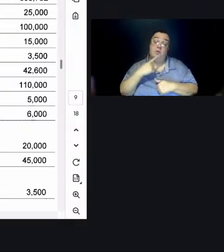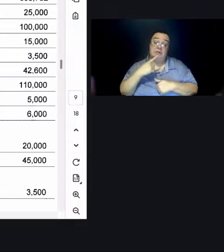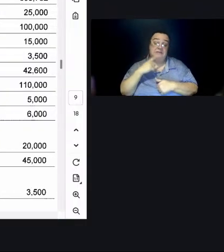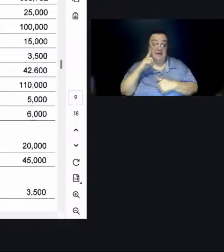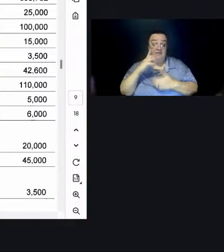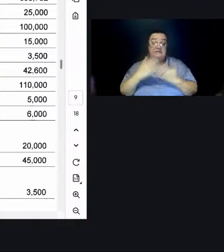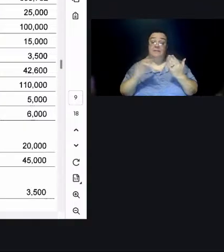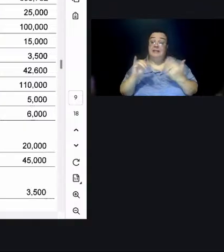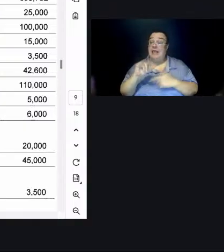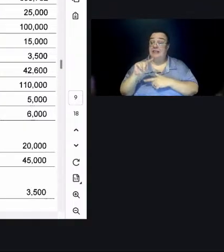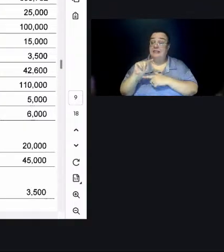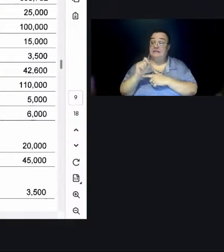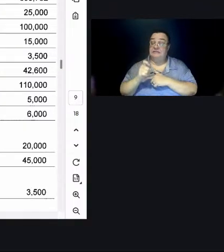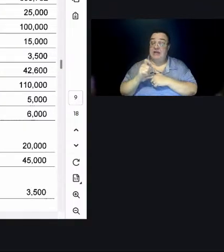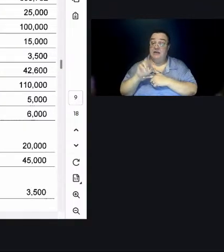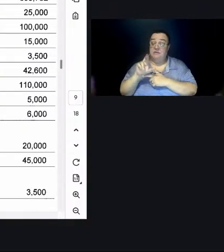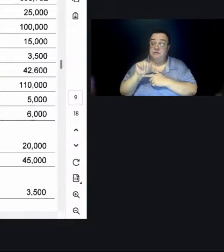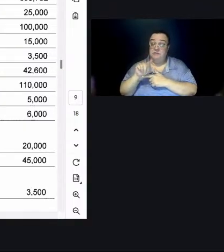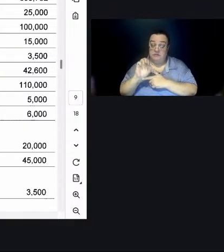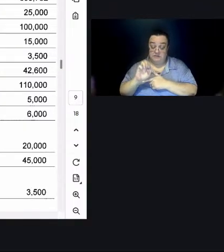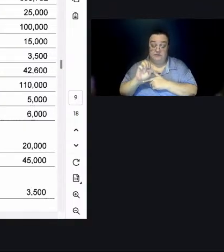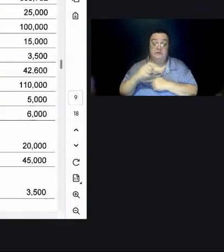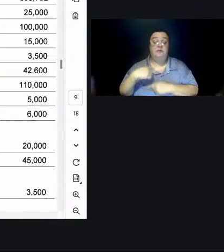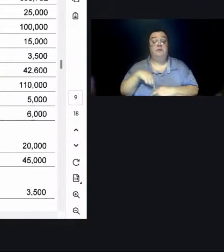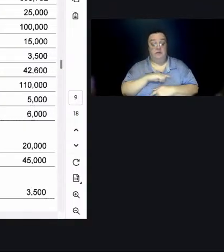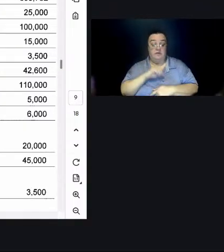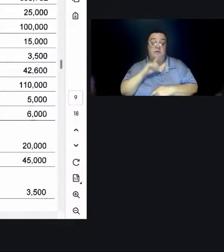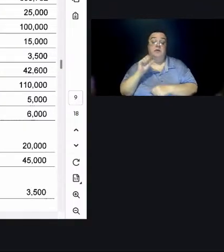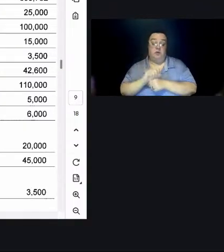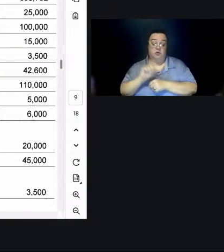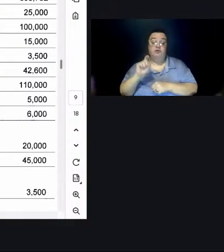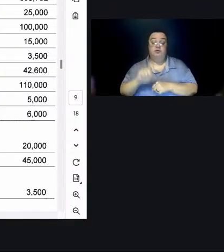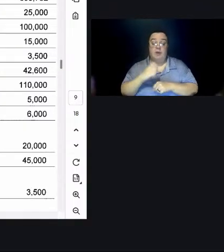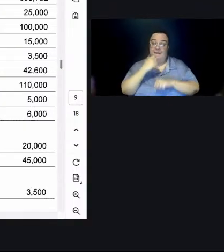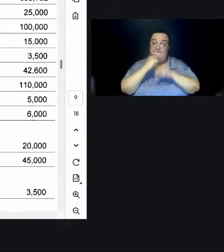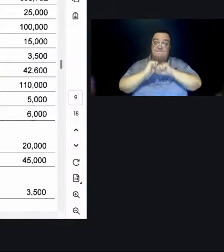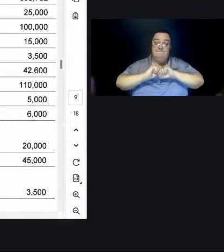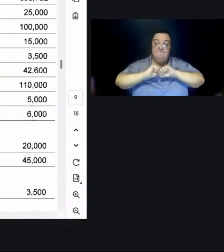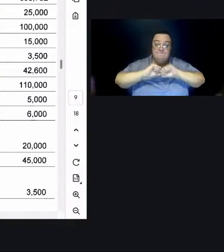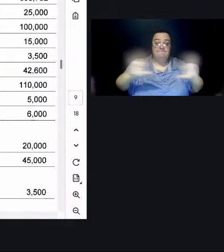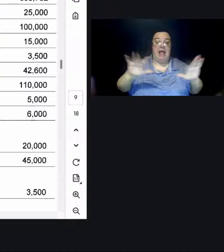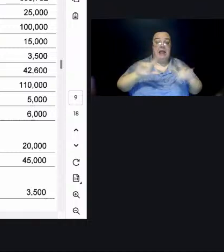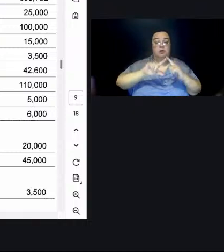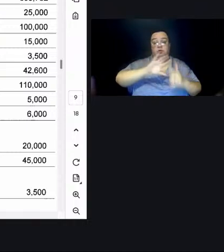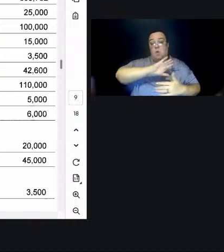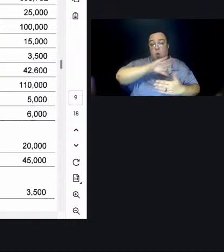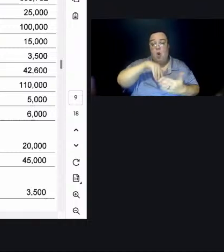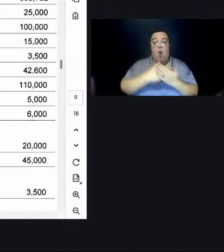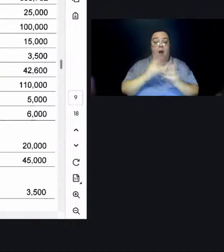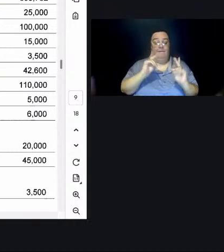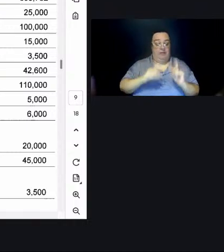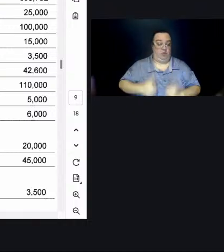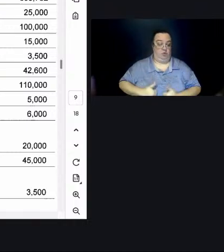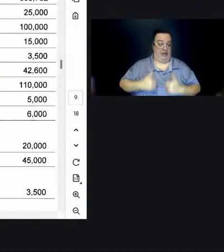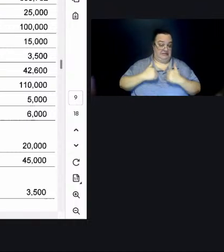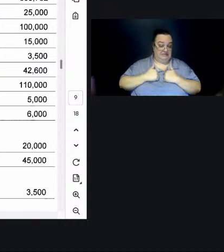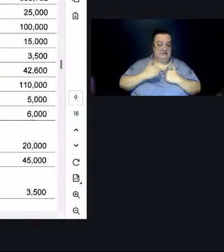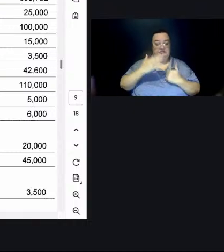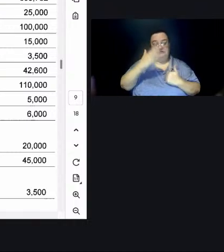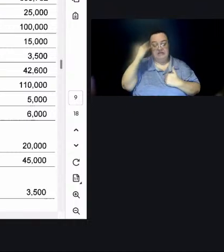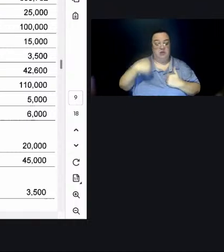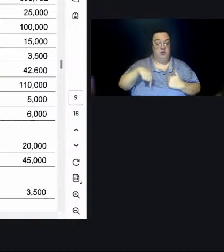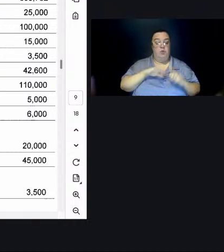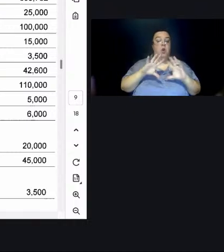tax rate, that we actually should be mailing those things out to each and every resident, since we no longer have a